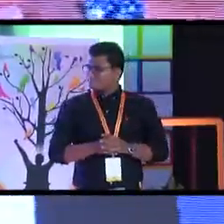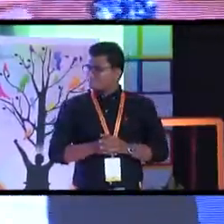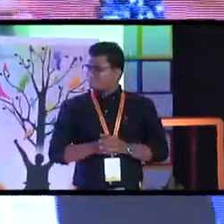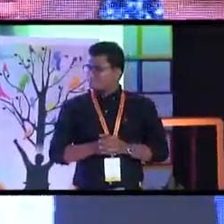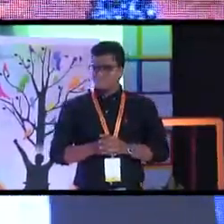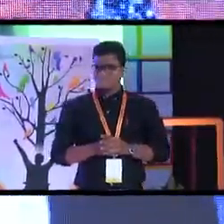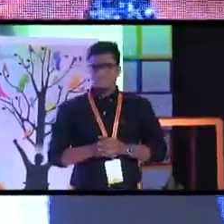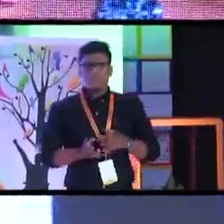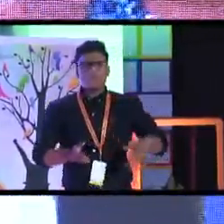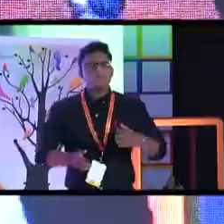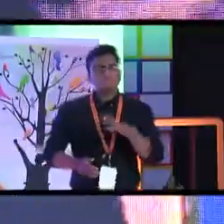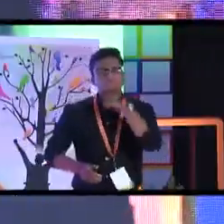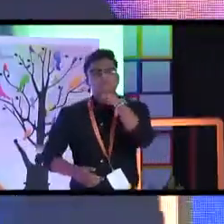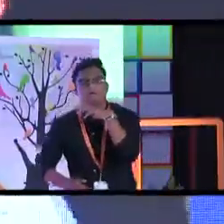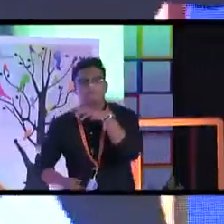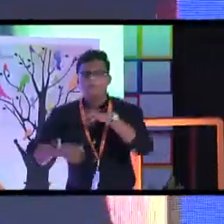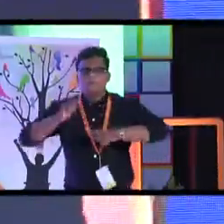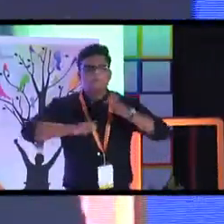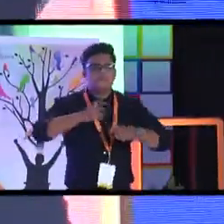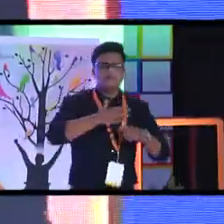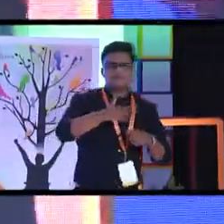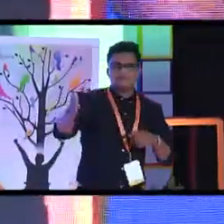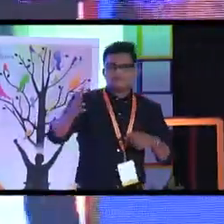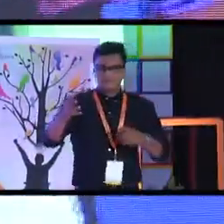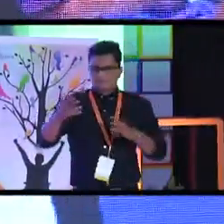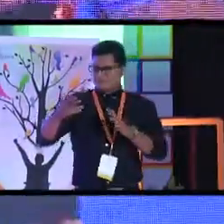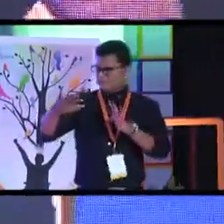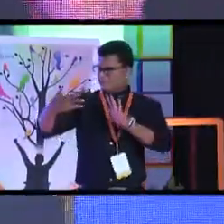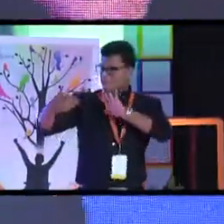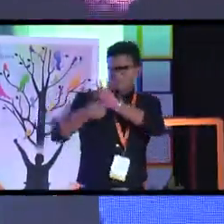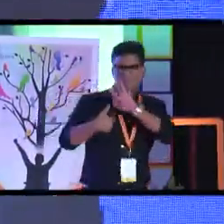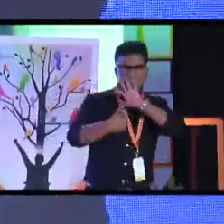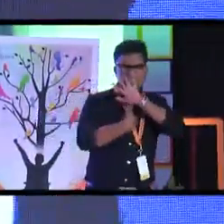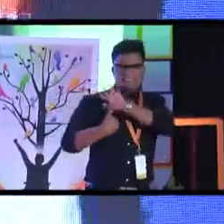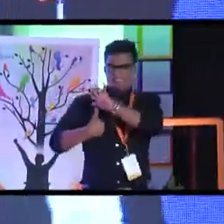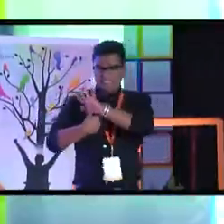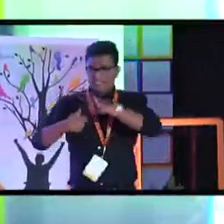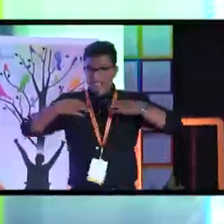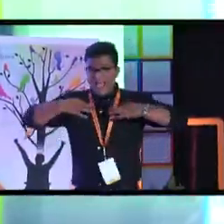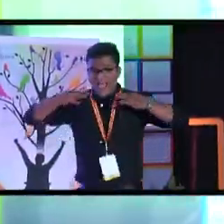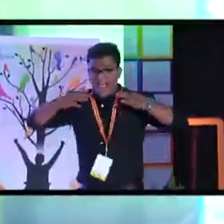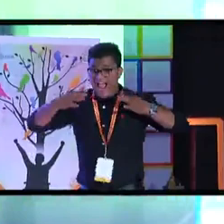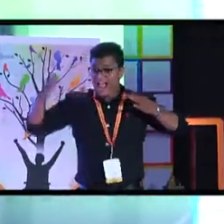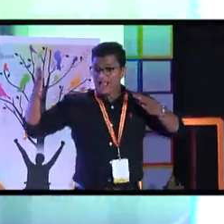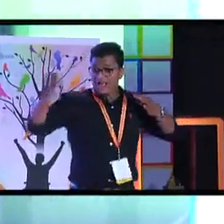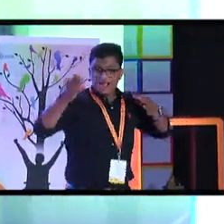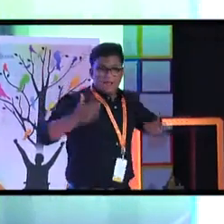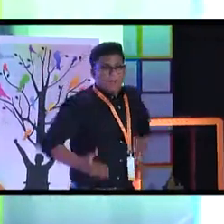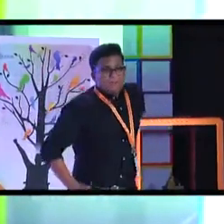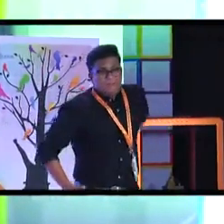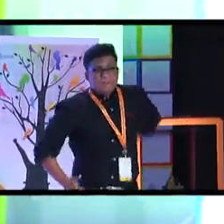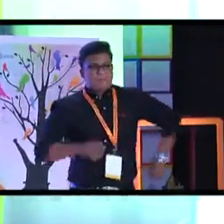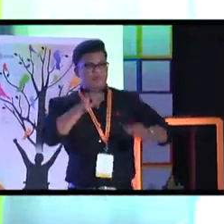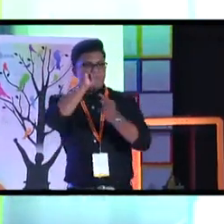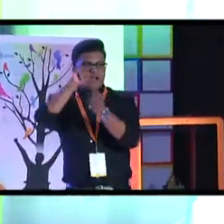Our young people got the opportunity to print all of the lovely t-shirts that many, many of you are